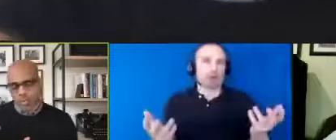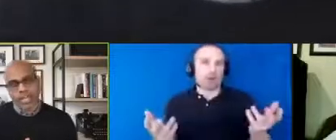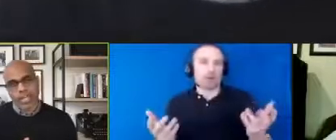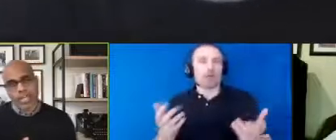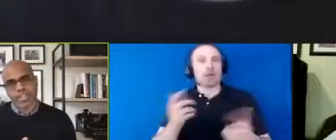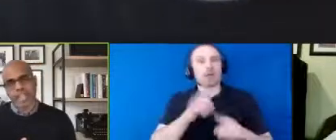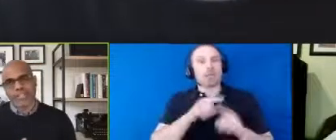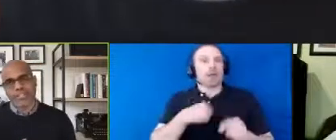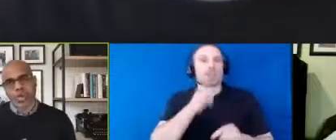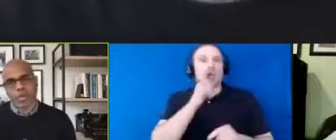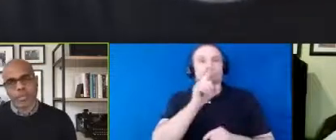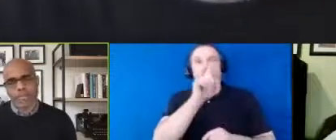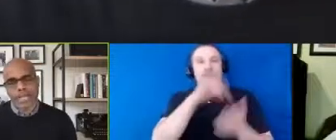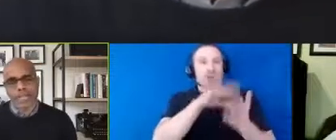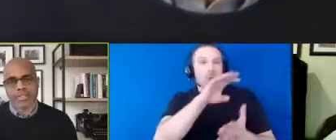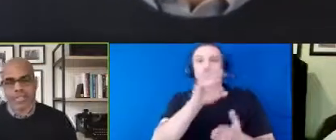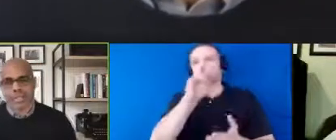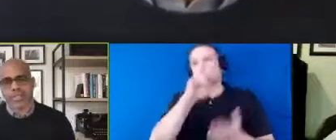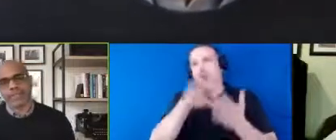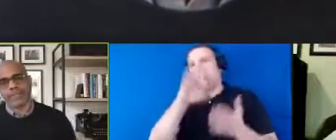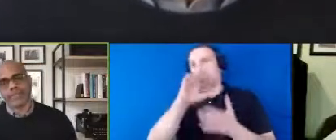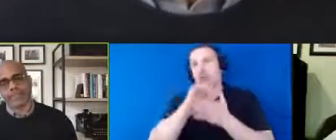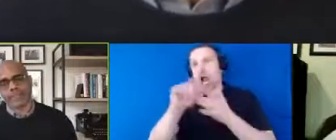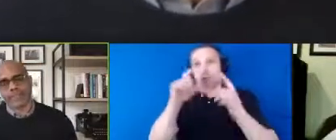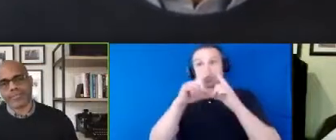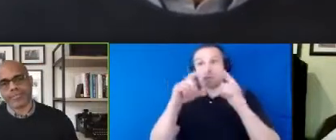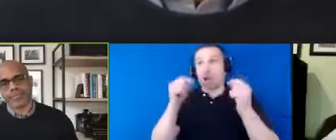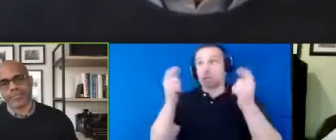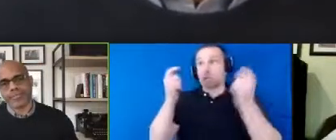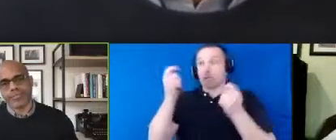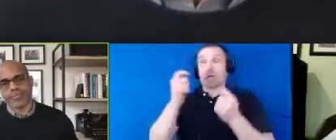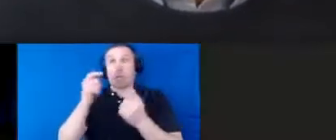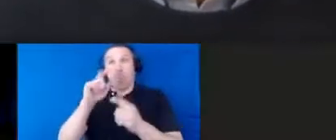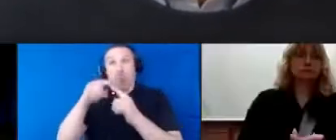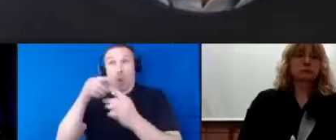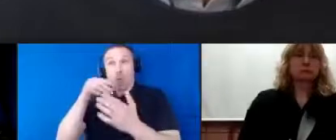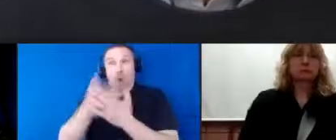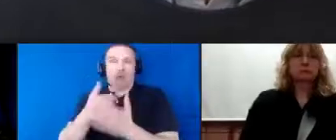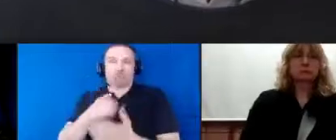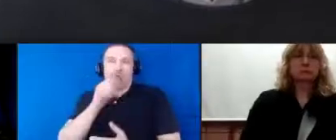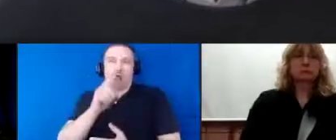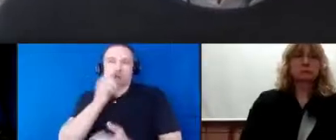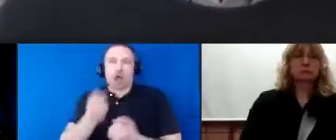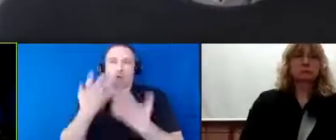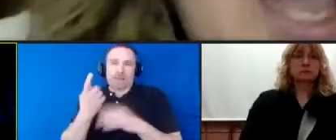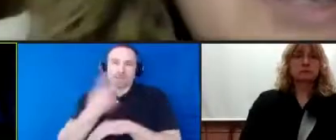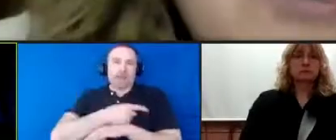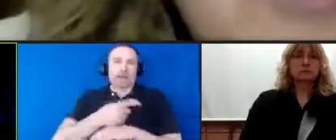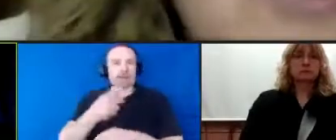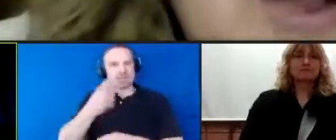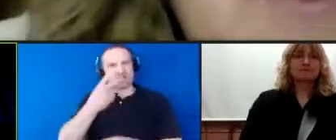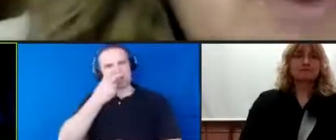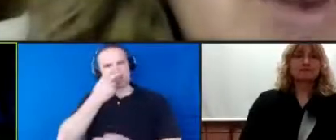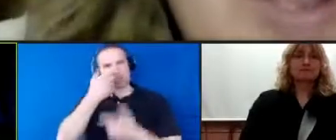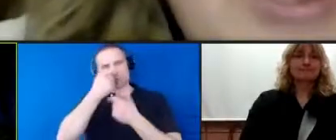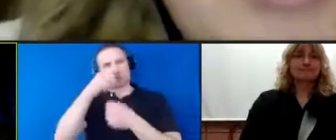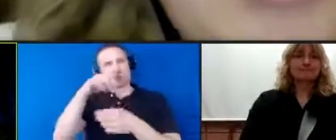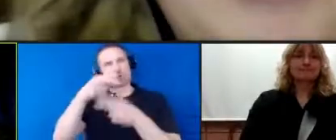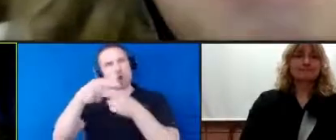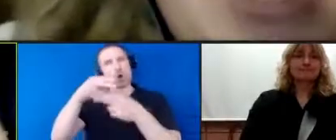or $2,800 checks to show up in mailboxes. I think it's interesting that it's called a vote-a-rama. Kind of,